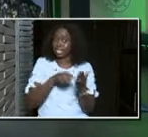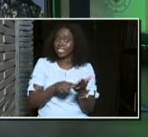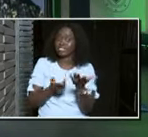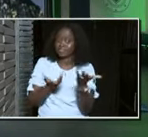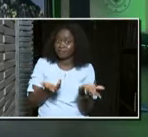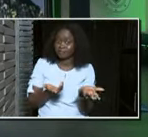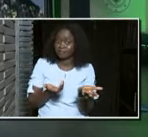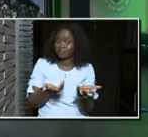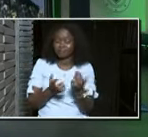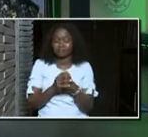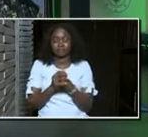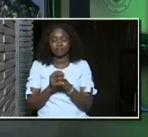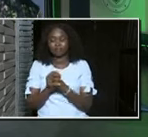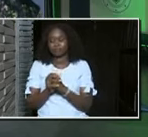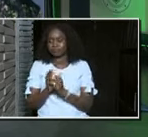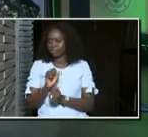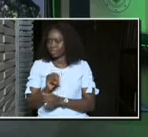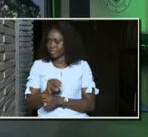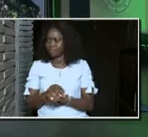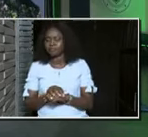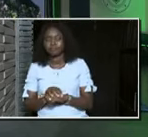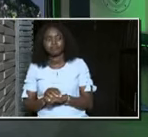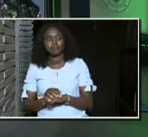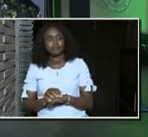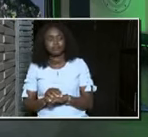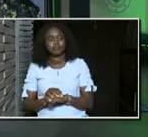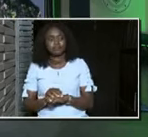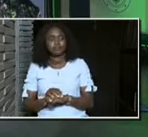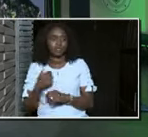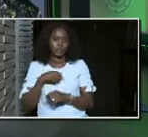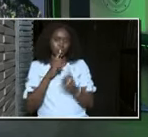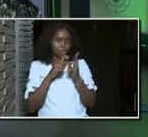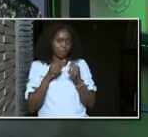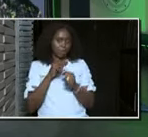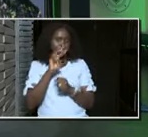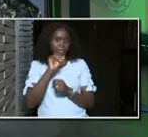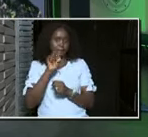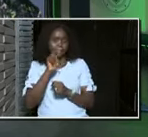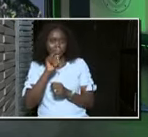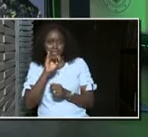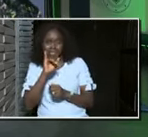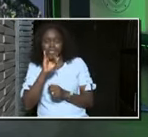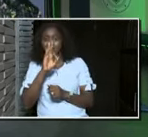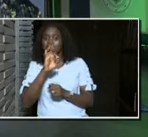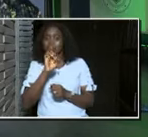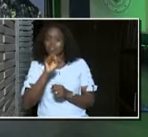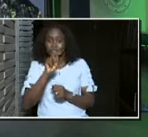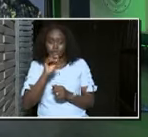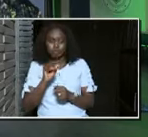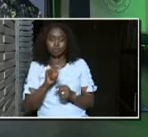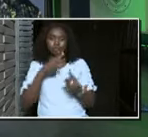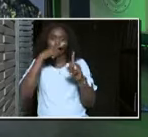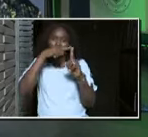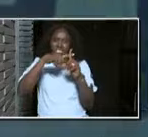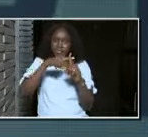Okay. We're talking about the manifesto, so we're looking at it both from the positive and negative side. Yes. Mm. Okay. On